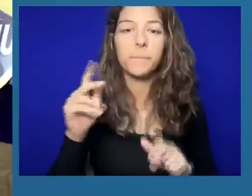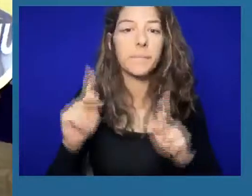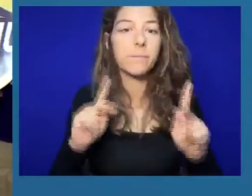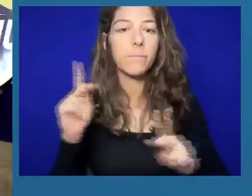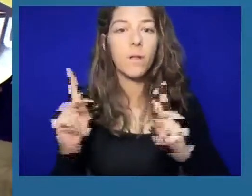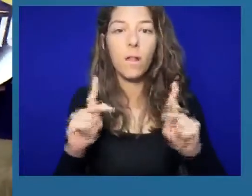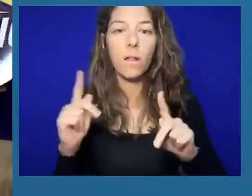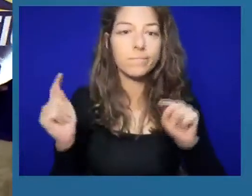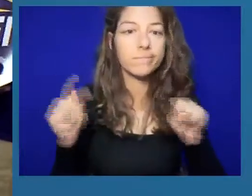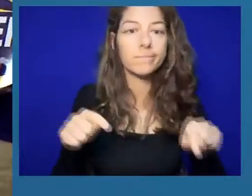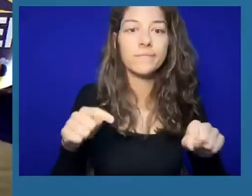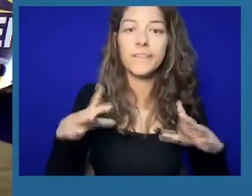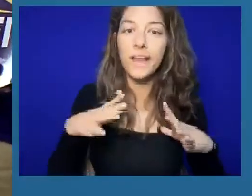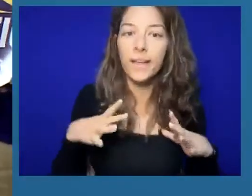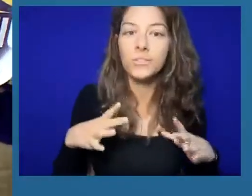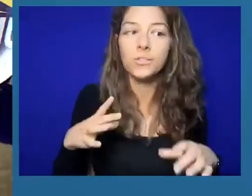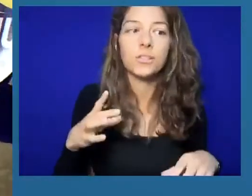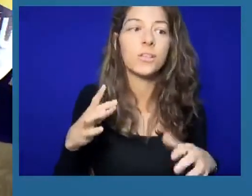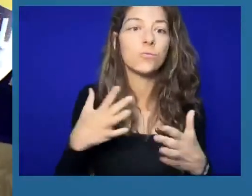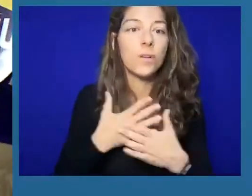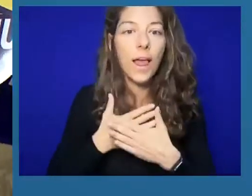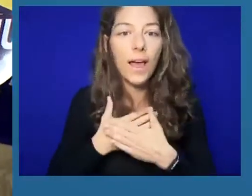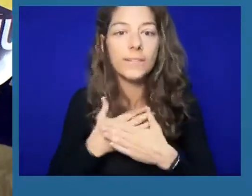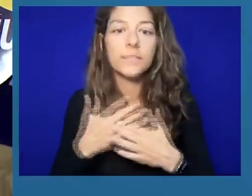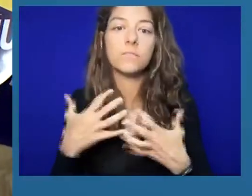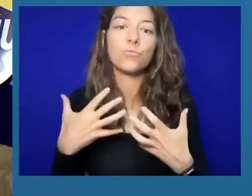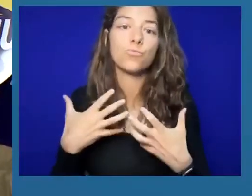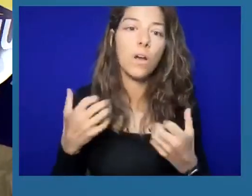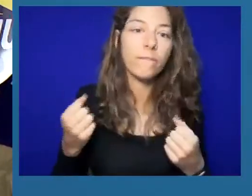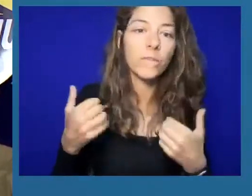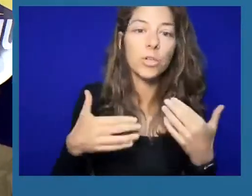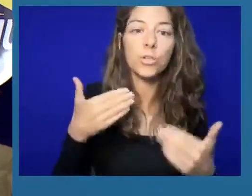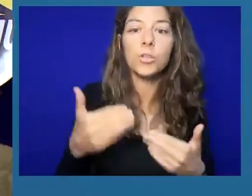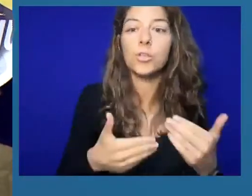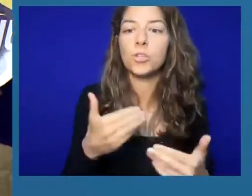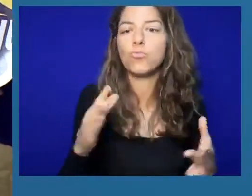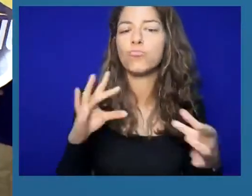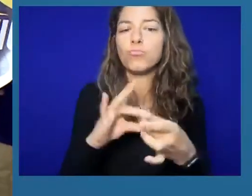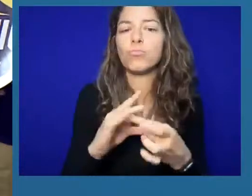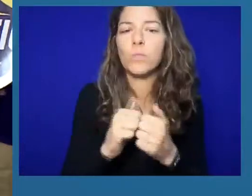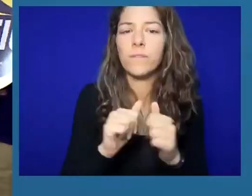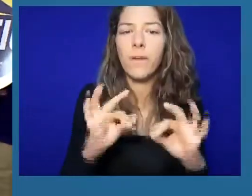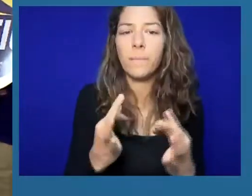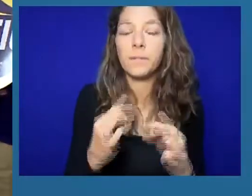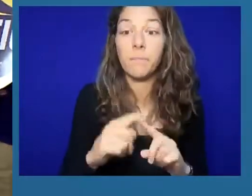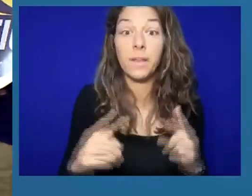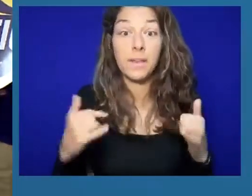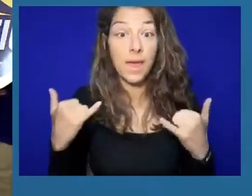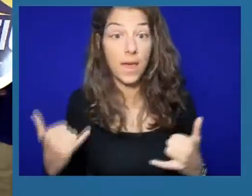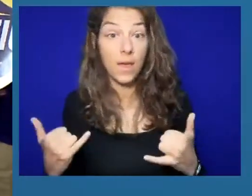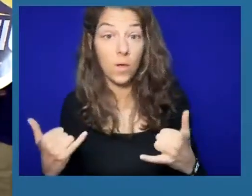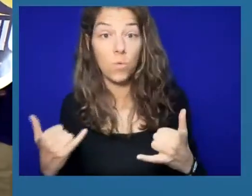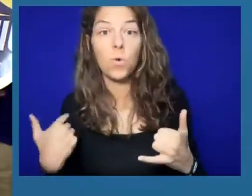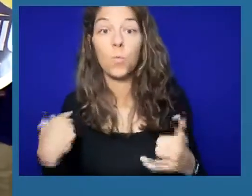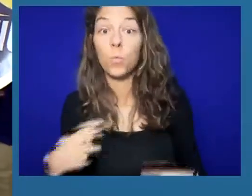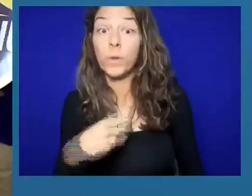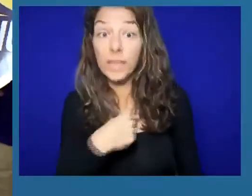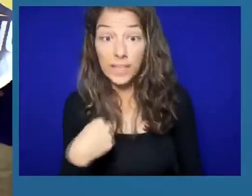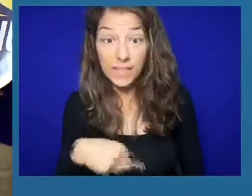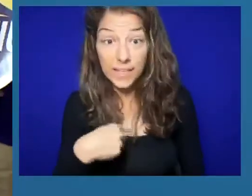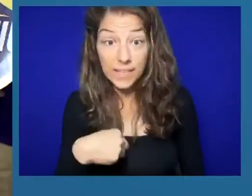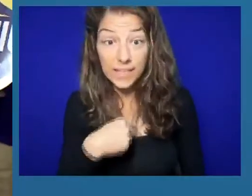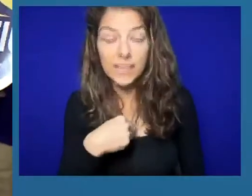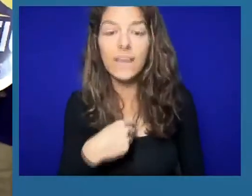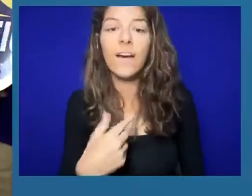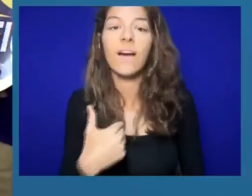on vacation, to relax, recover, and to be with their families. But now, we have it